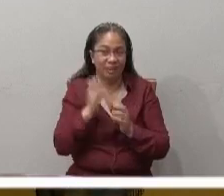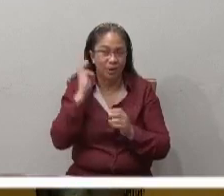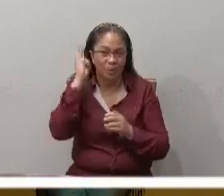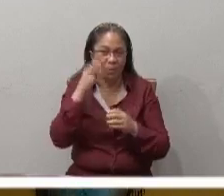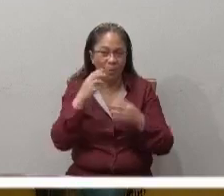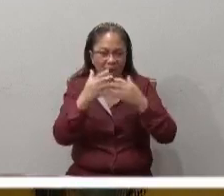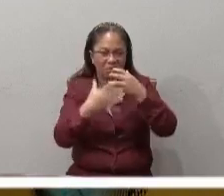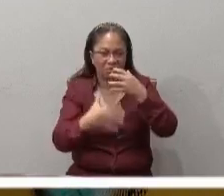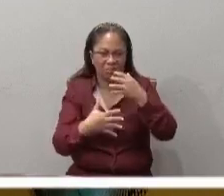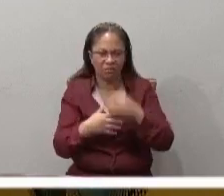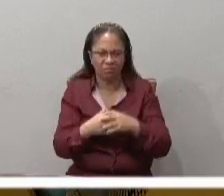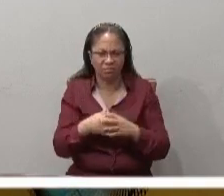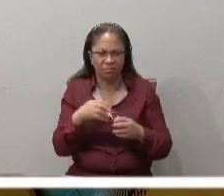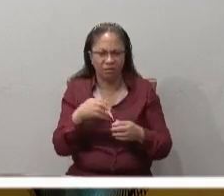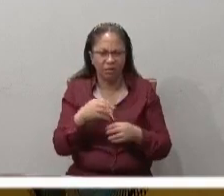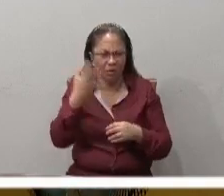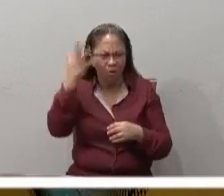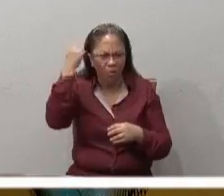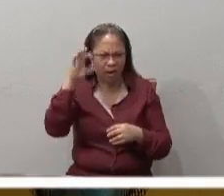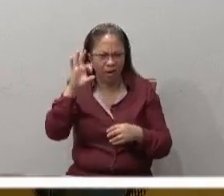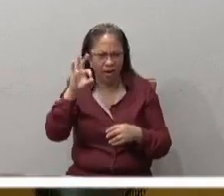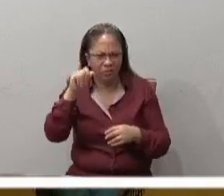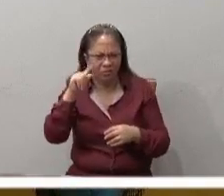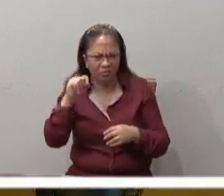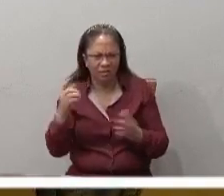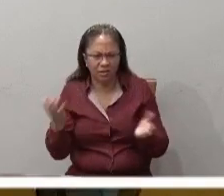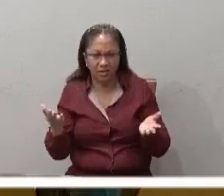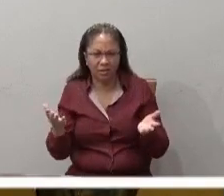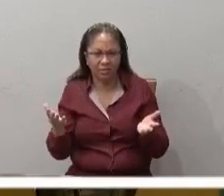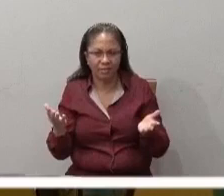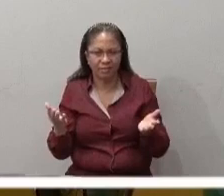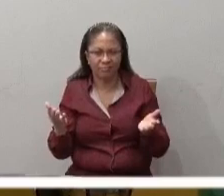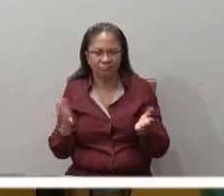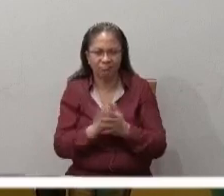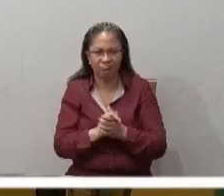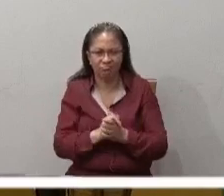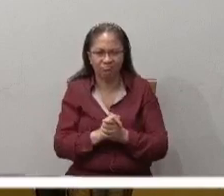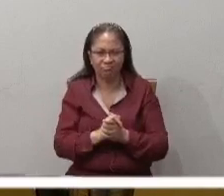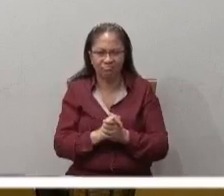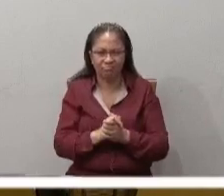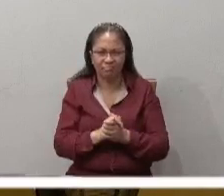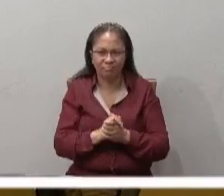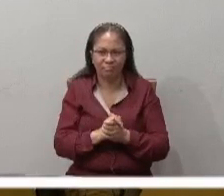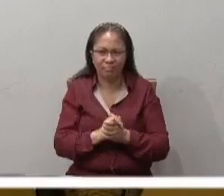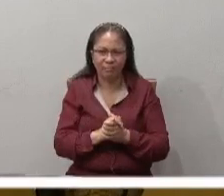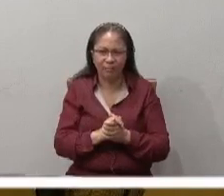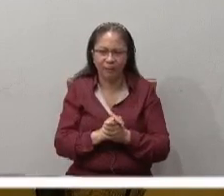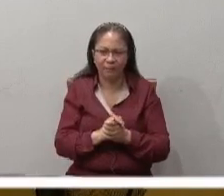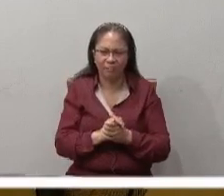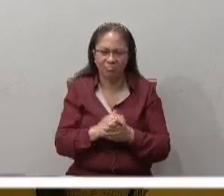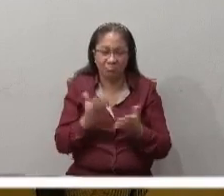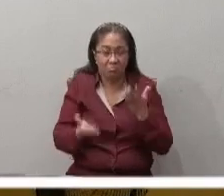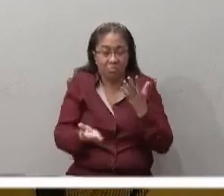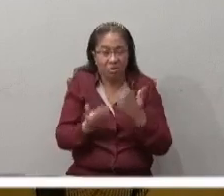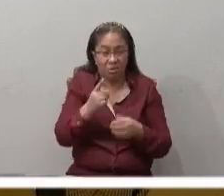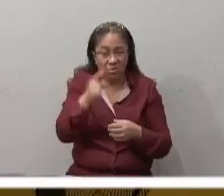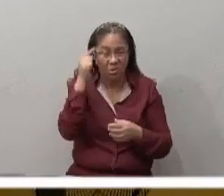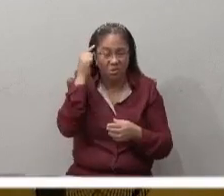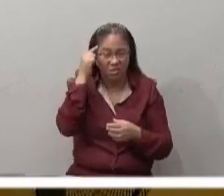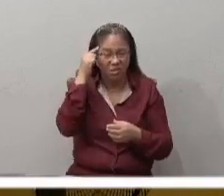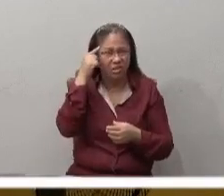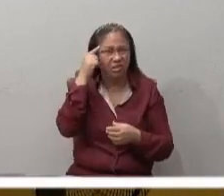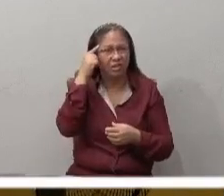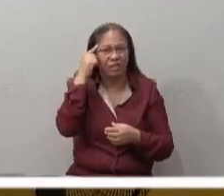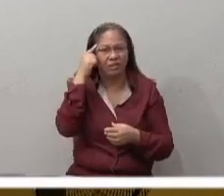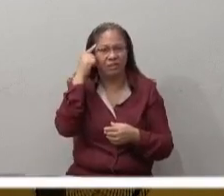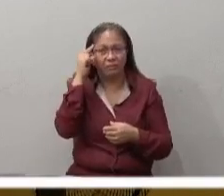Why fat things? Well, in case you're wondering, and you know, I know that people think that thin